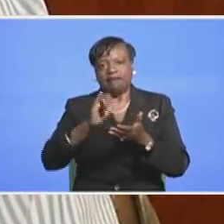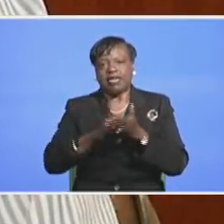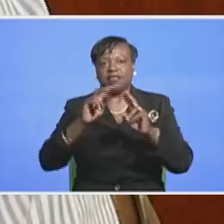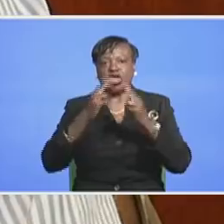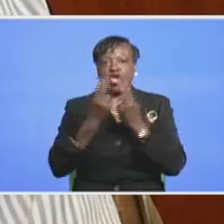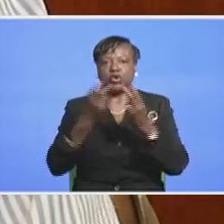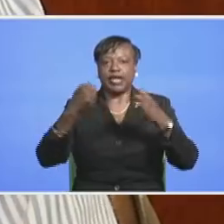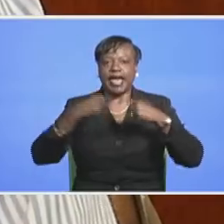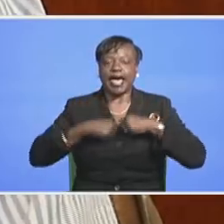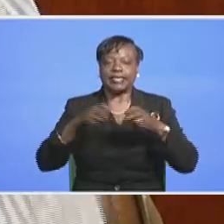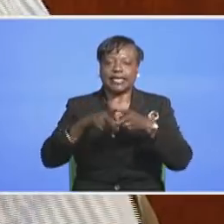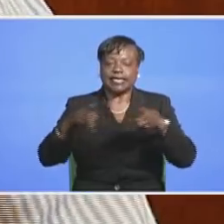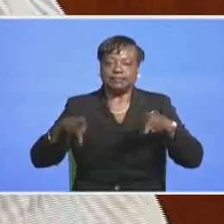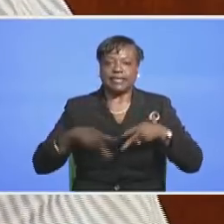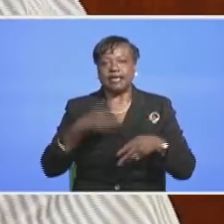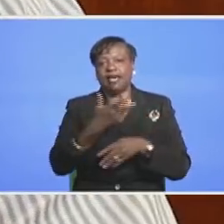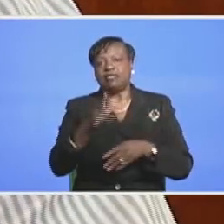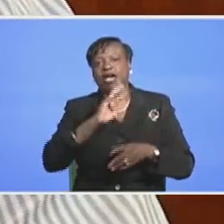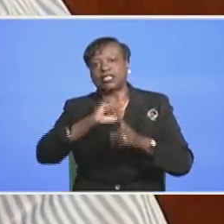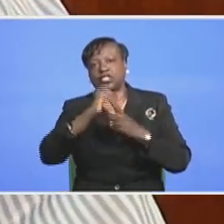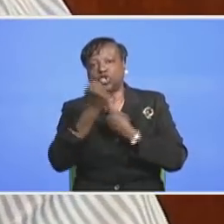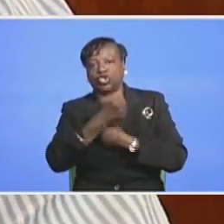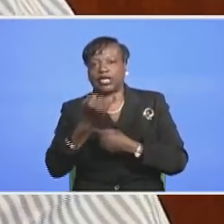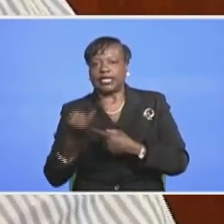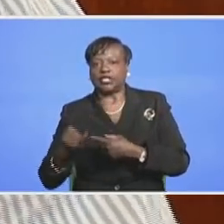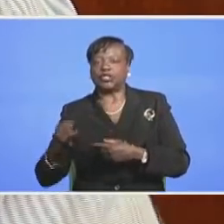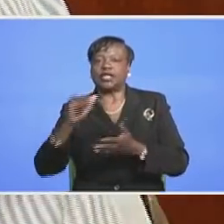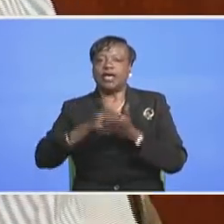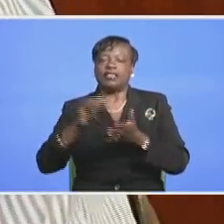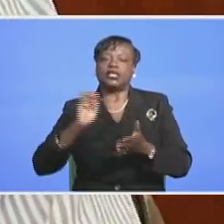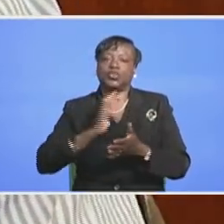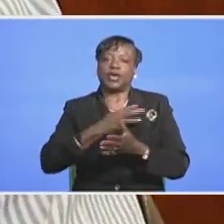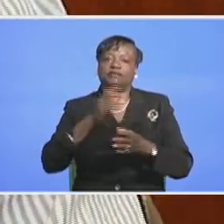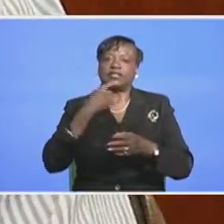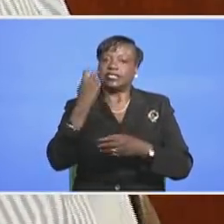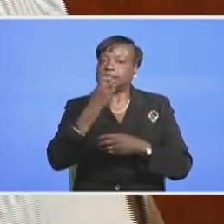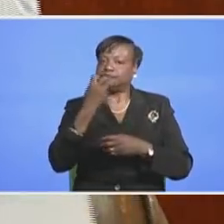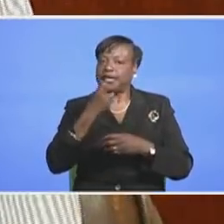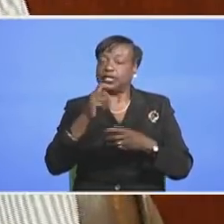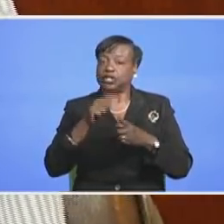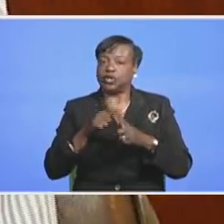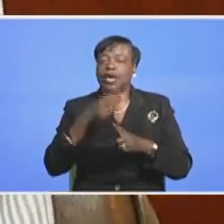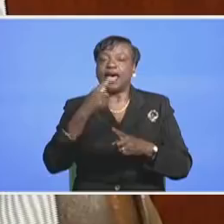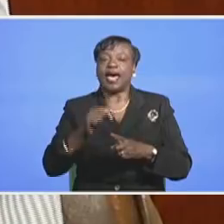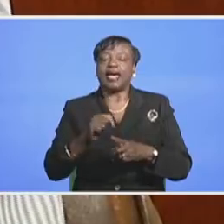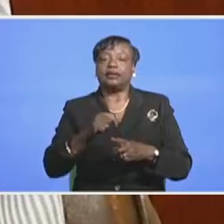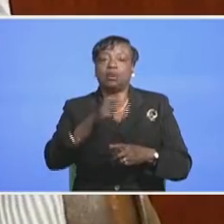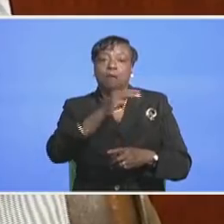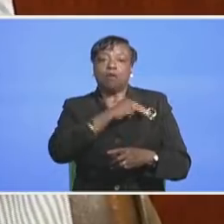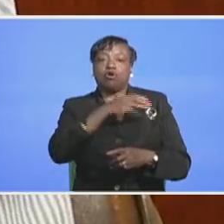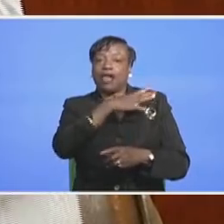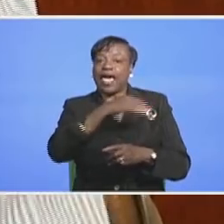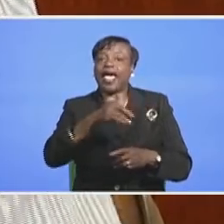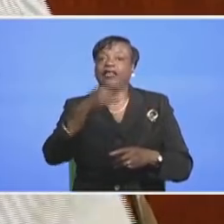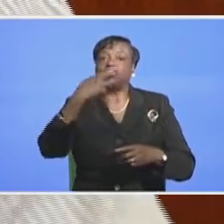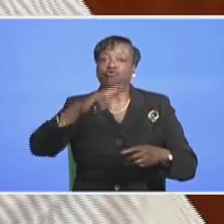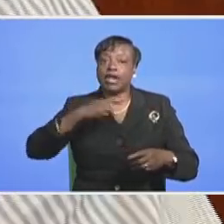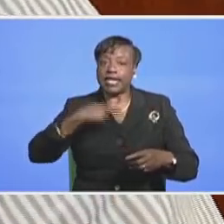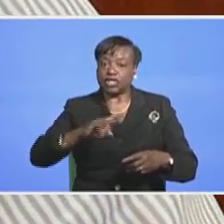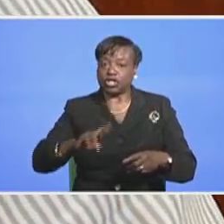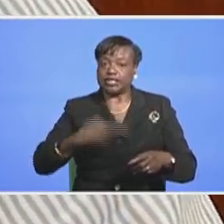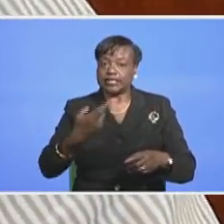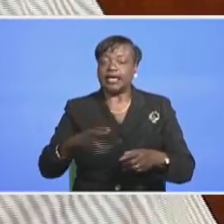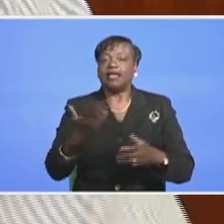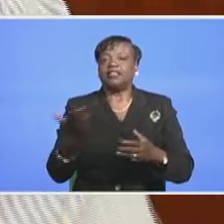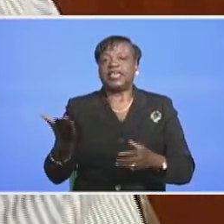issues that we have to speak to. There are moral issues that we have to speak to. And even, believe it or not, there are some religious things that we need